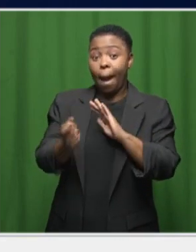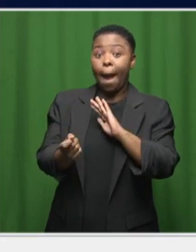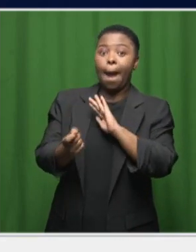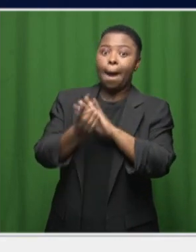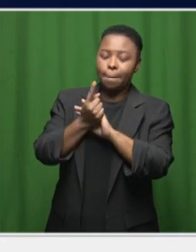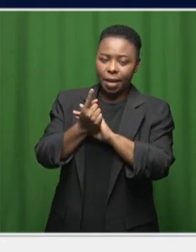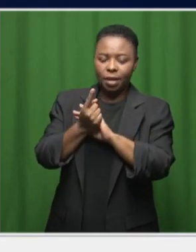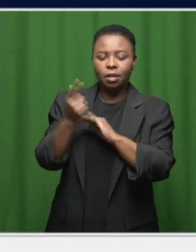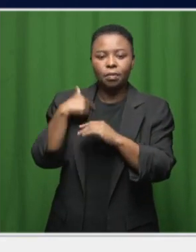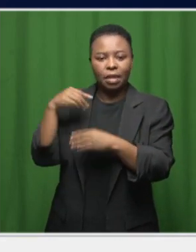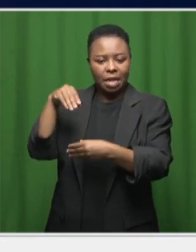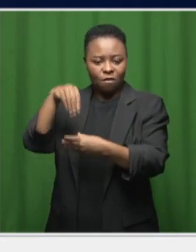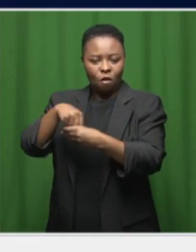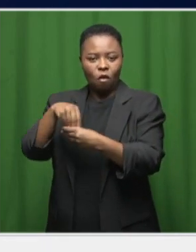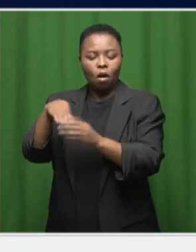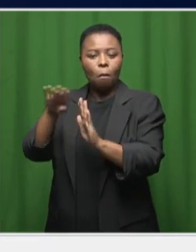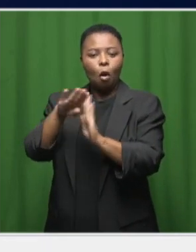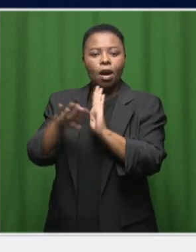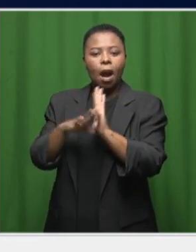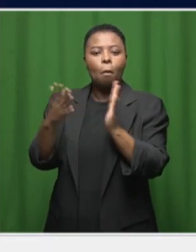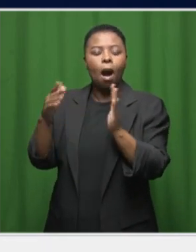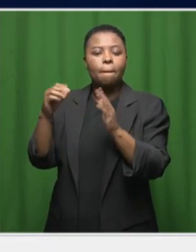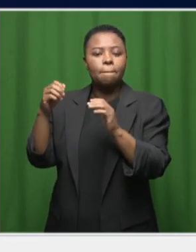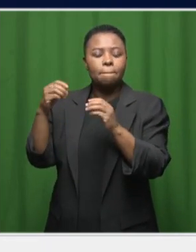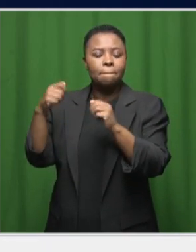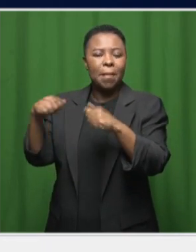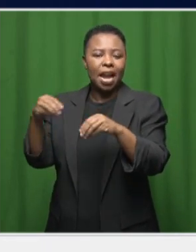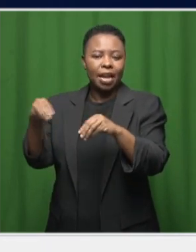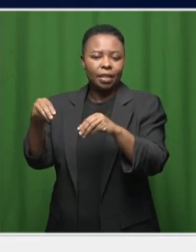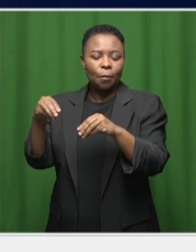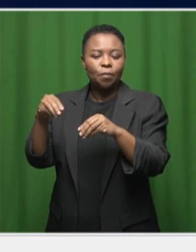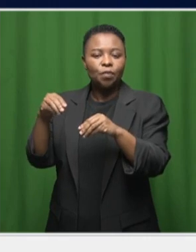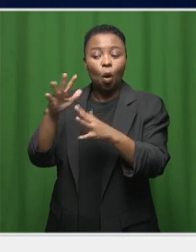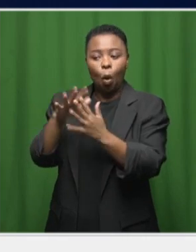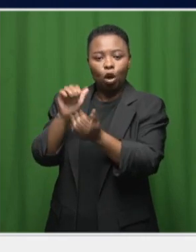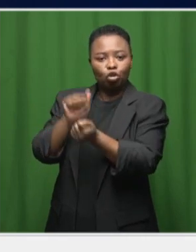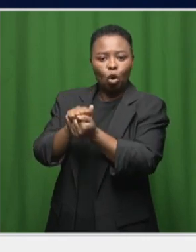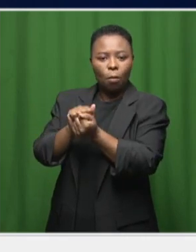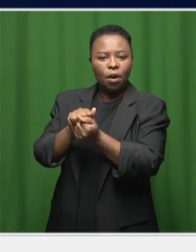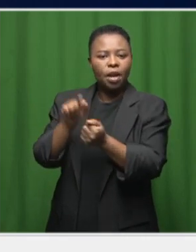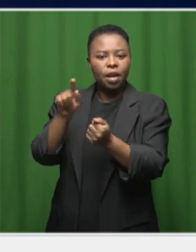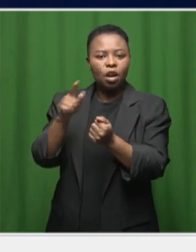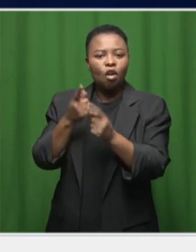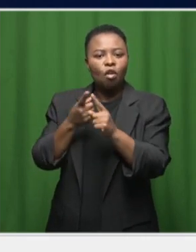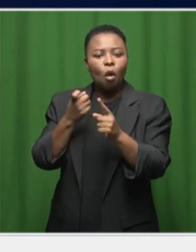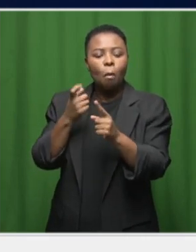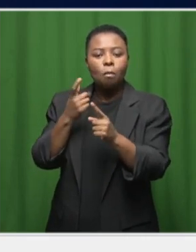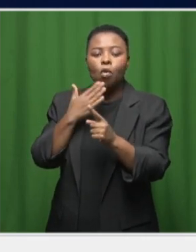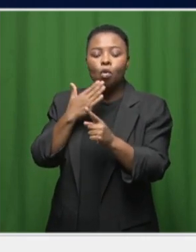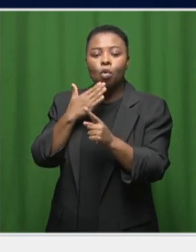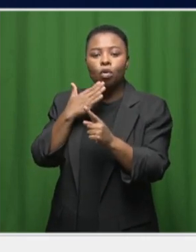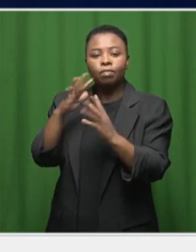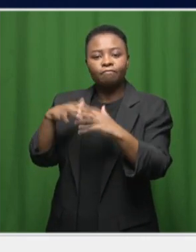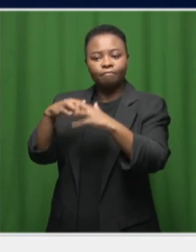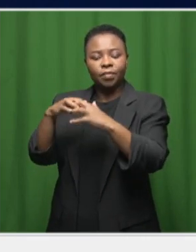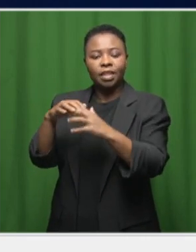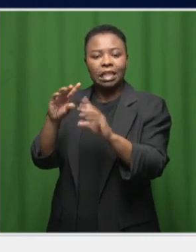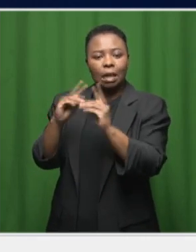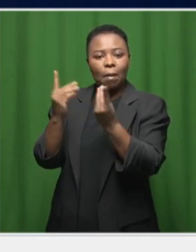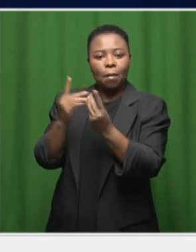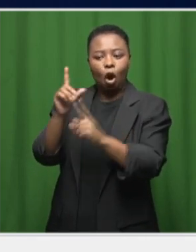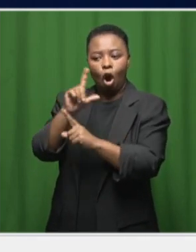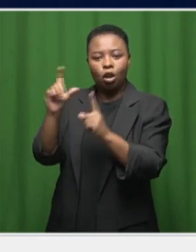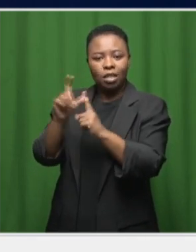a program at the Market for Workshop, which is an incubator program by the Department of Arts and Culture and the Market Photo